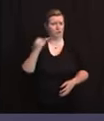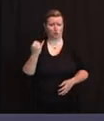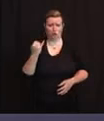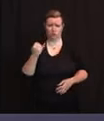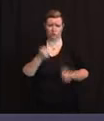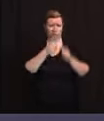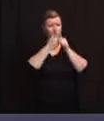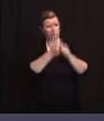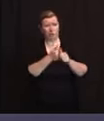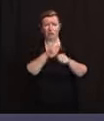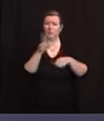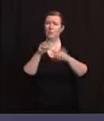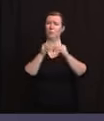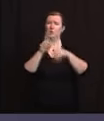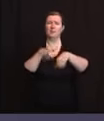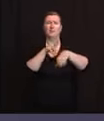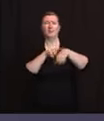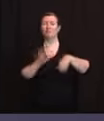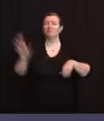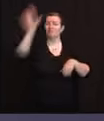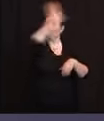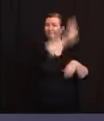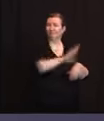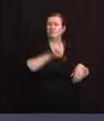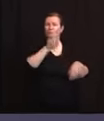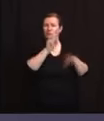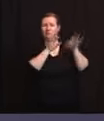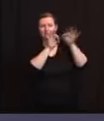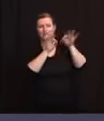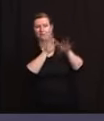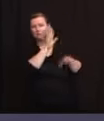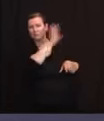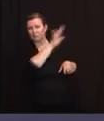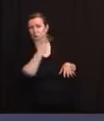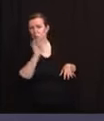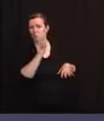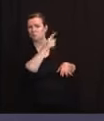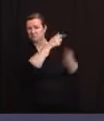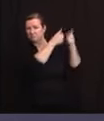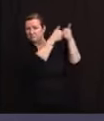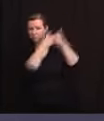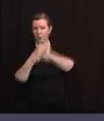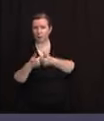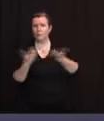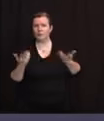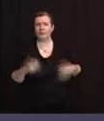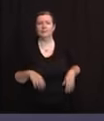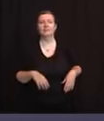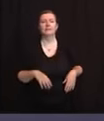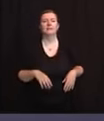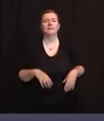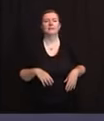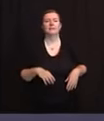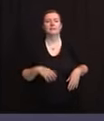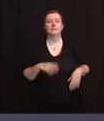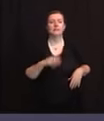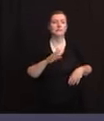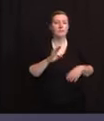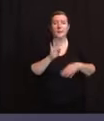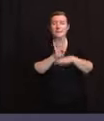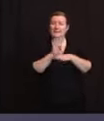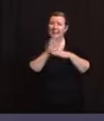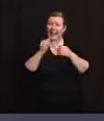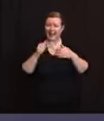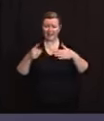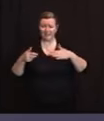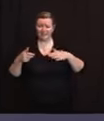try to open these up. I mean, we've gone for non-essential with curbside pickup. We know that's not a full loaf, but it's a part of the loaf. We're going to continue to try to